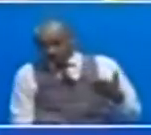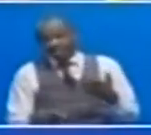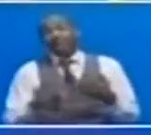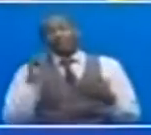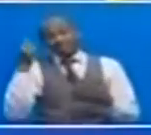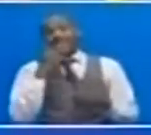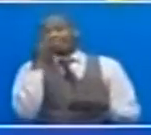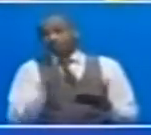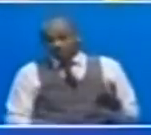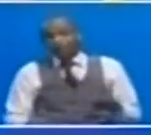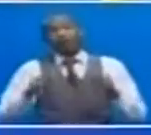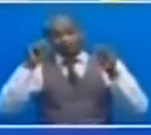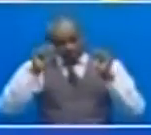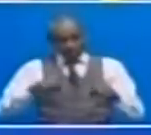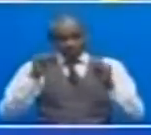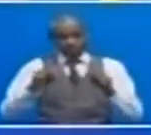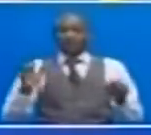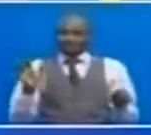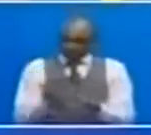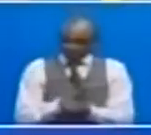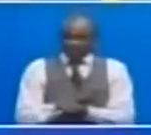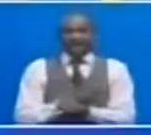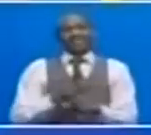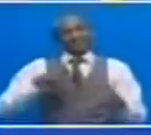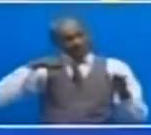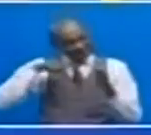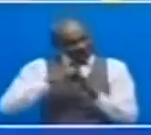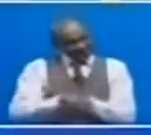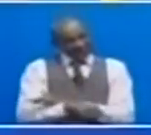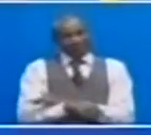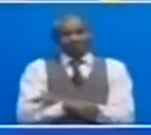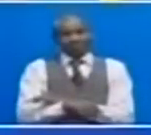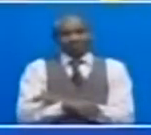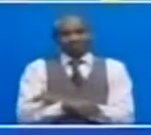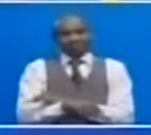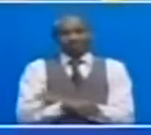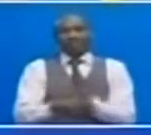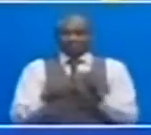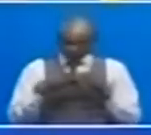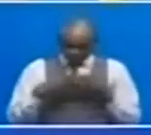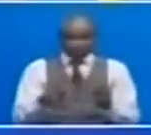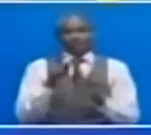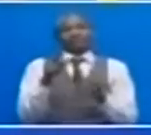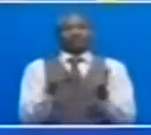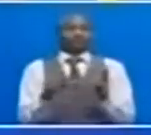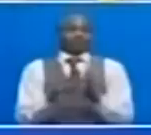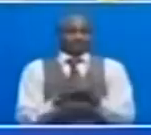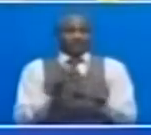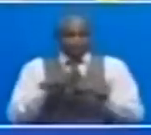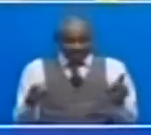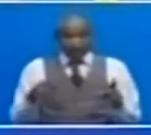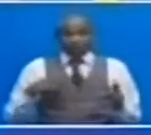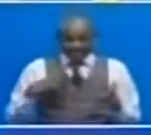of the president, we will fully and substantively, comprehensively address ourselves to this matter. But we